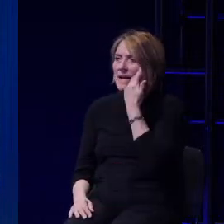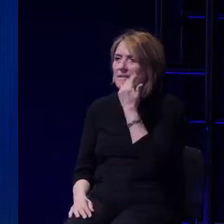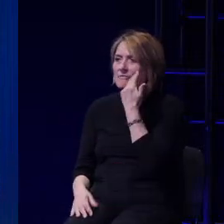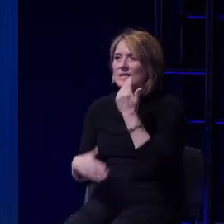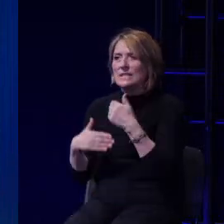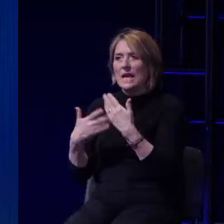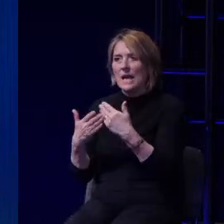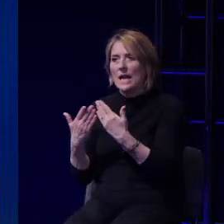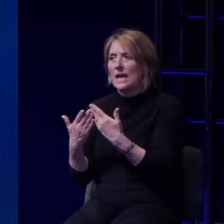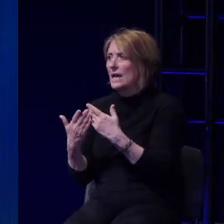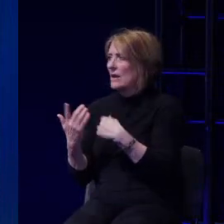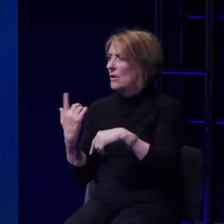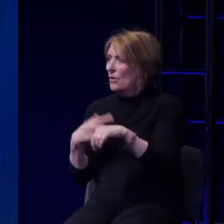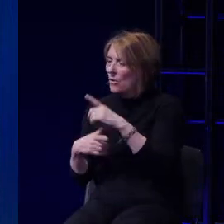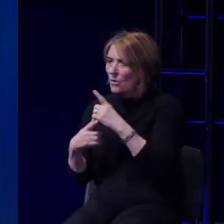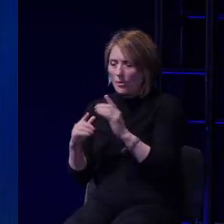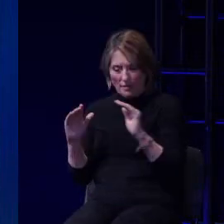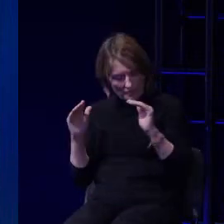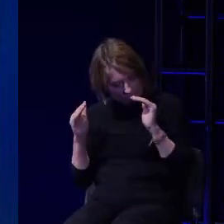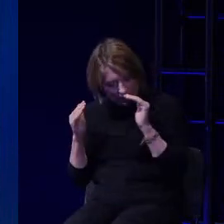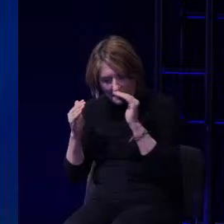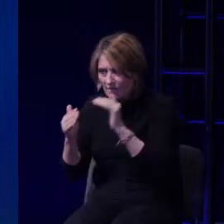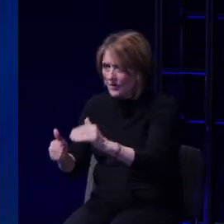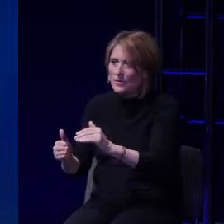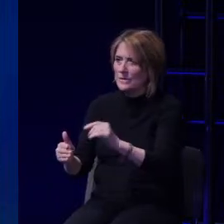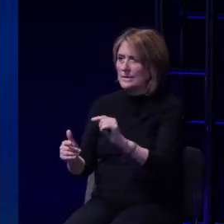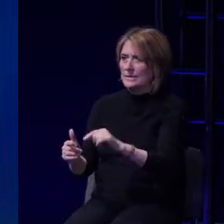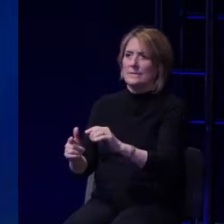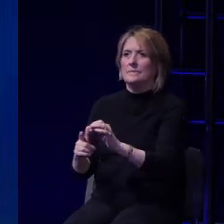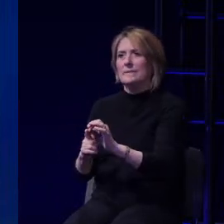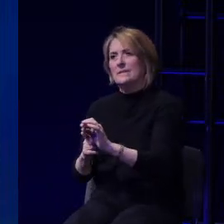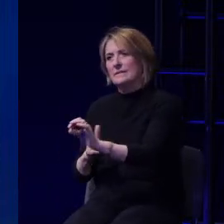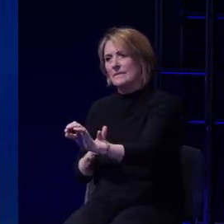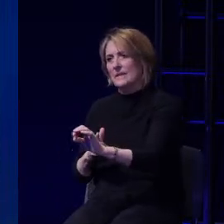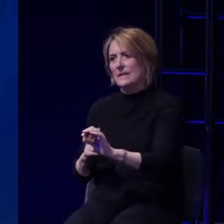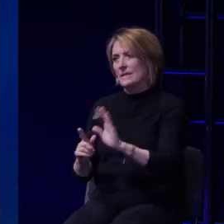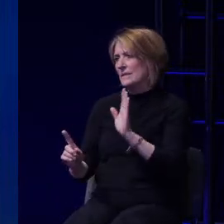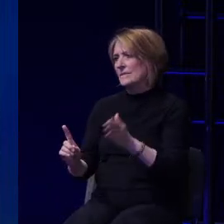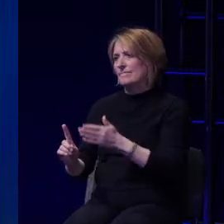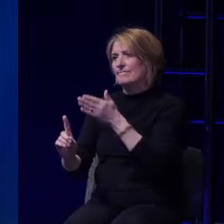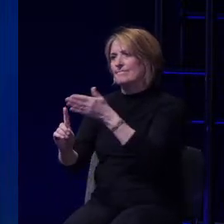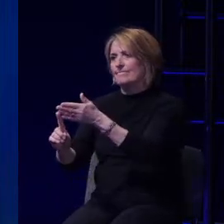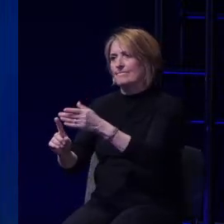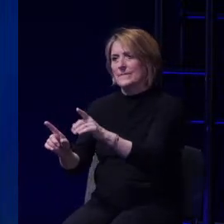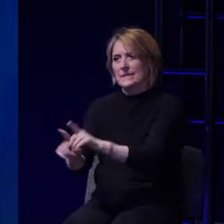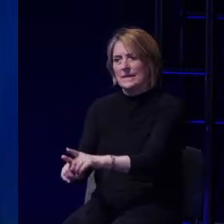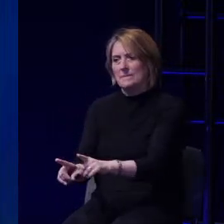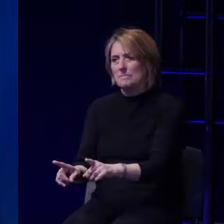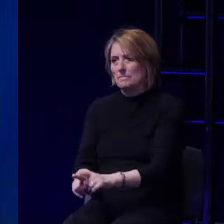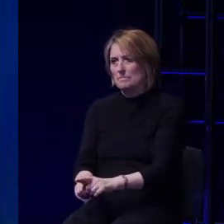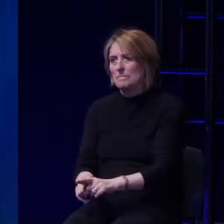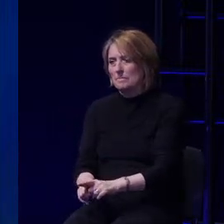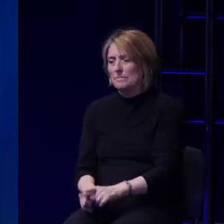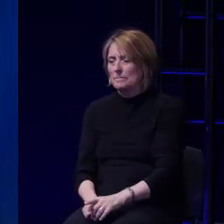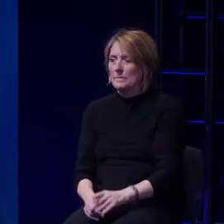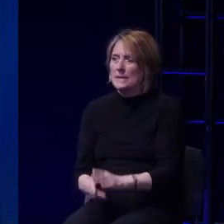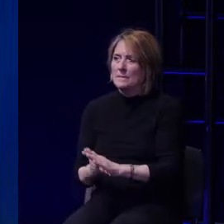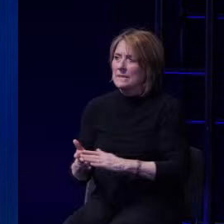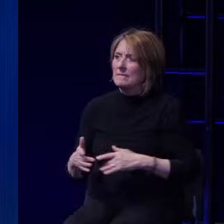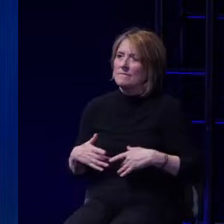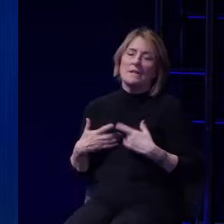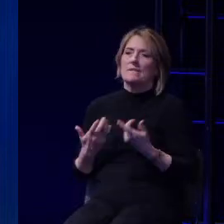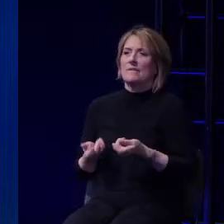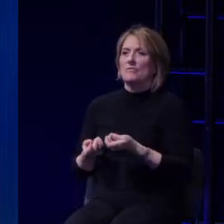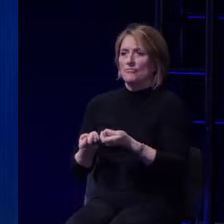everyone absolutely focused, hopefully, in going in the same direction. And it's incredibly rewarding to